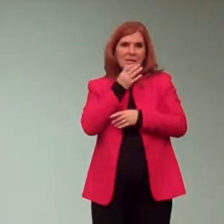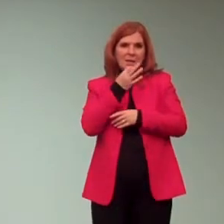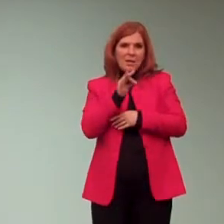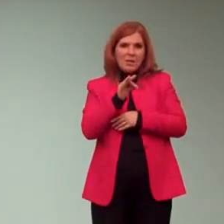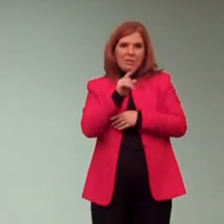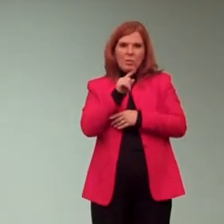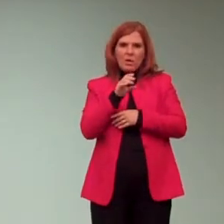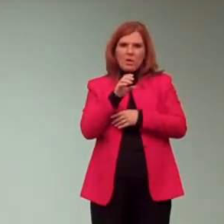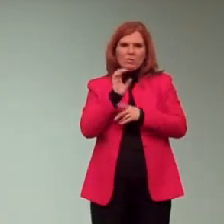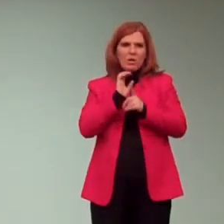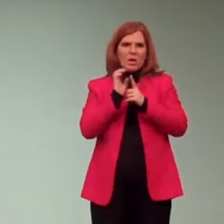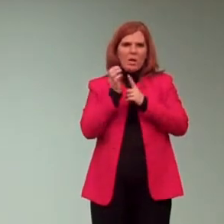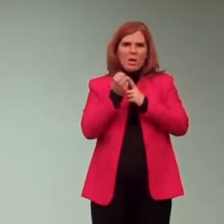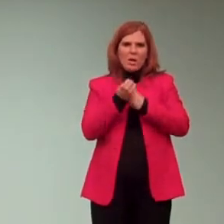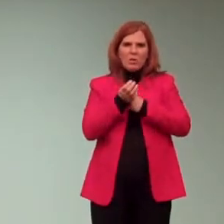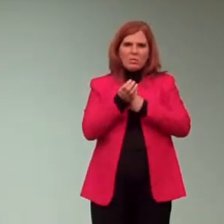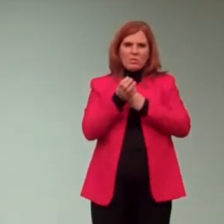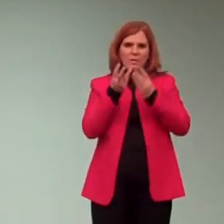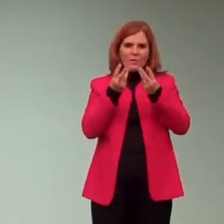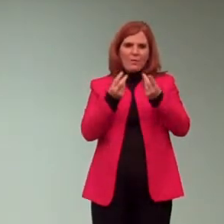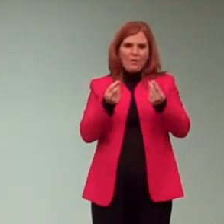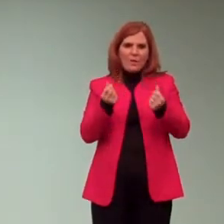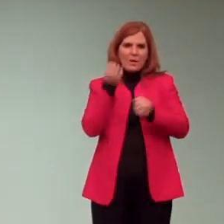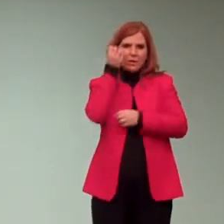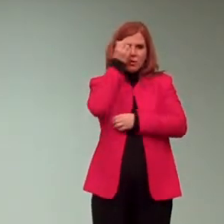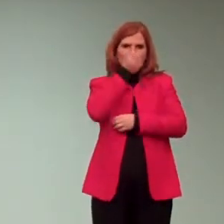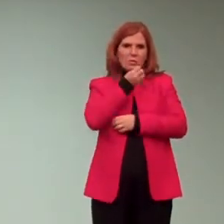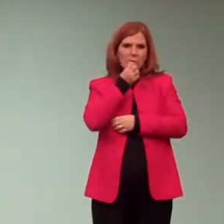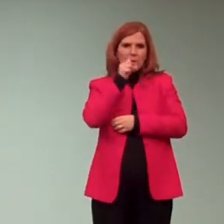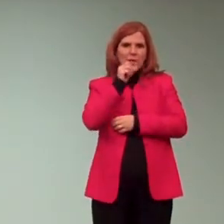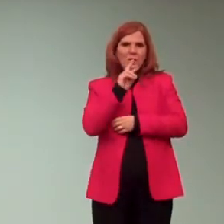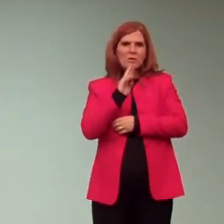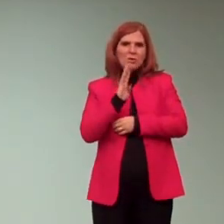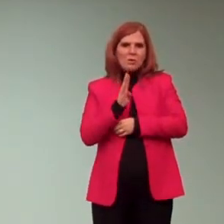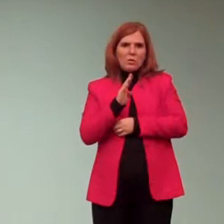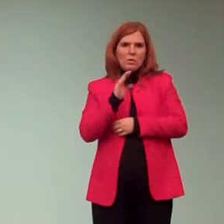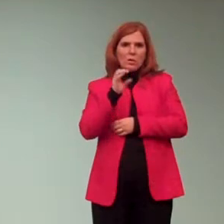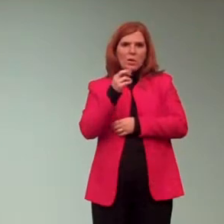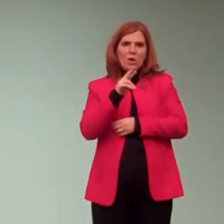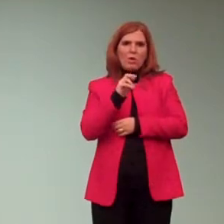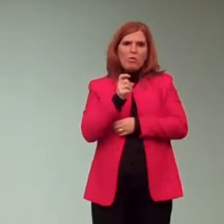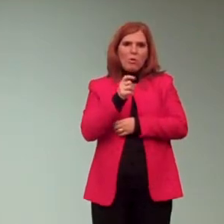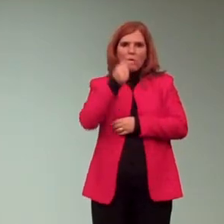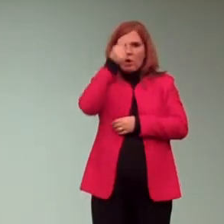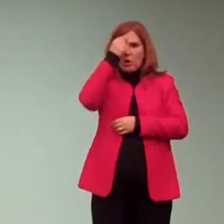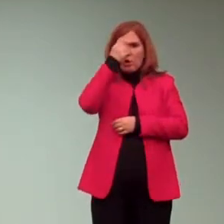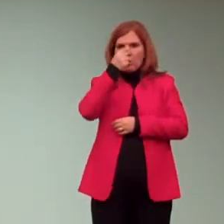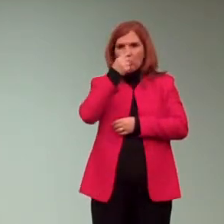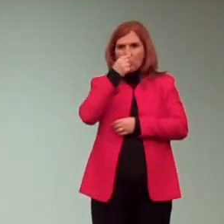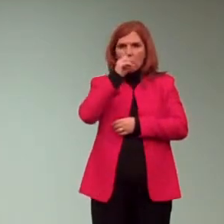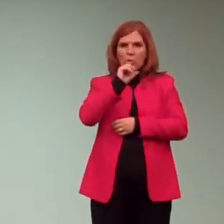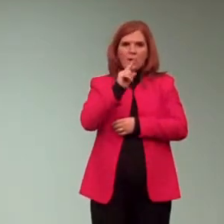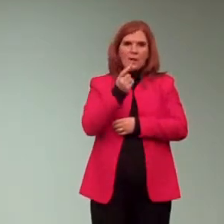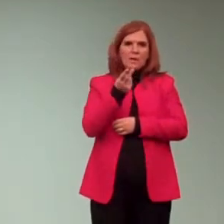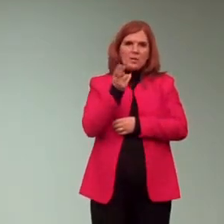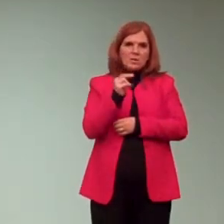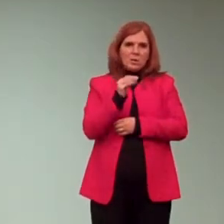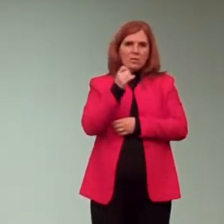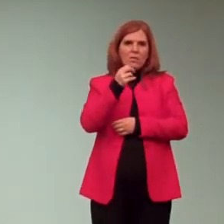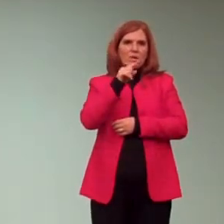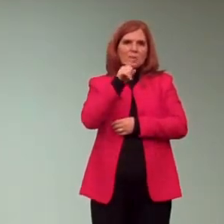and tribes of a vanished Europe. Serb, Croat, Greek, Slovene,